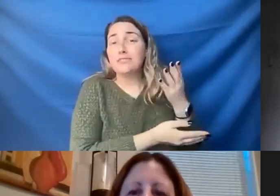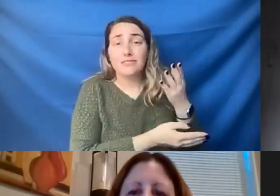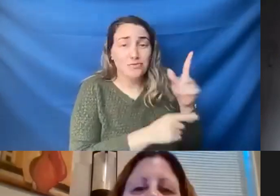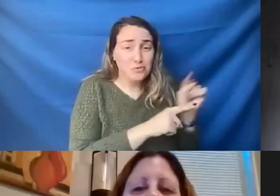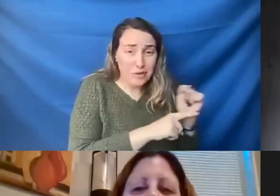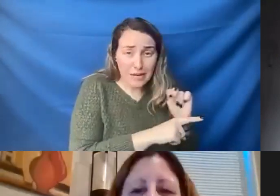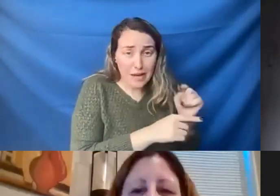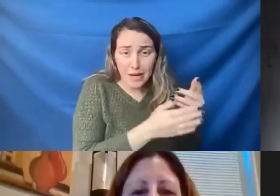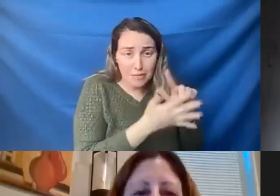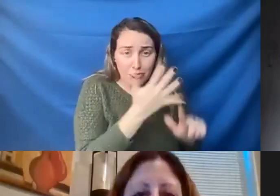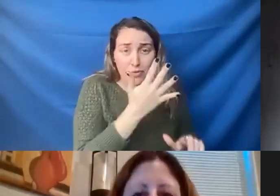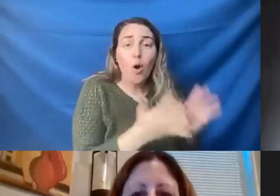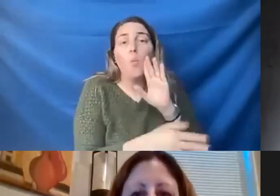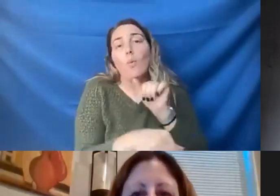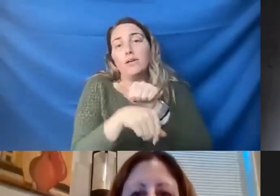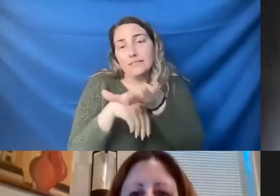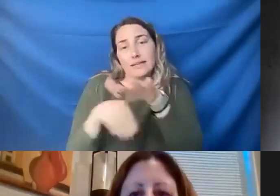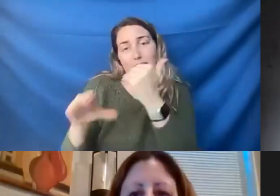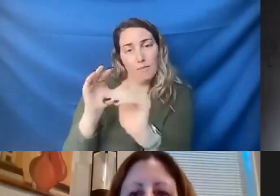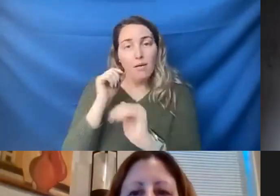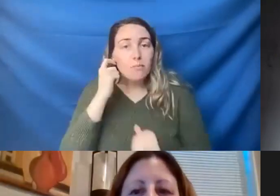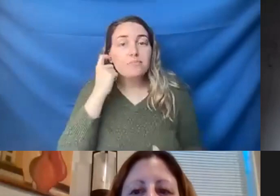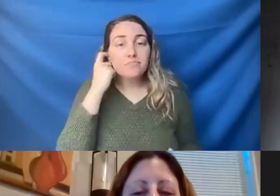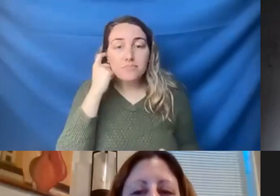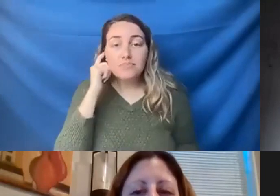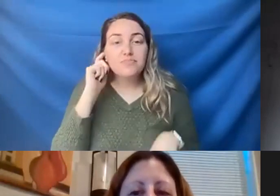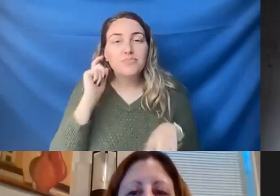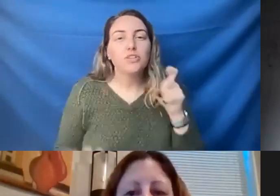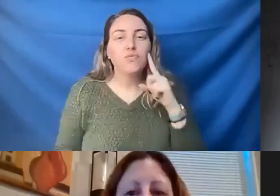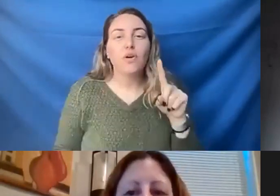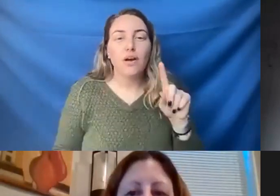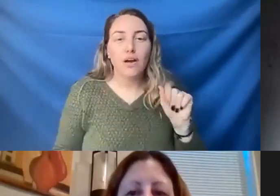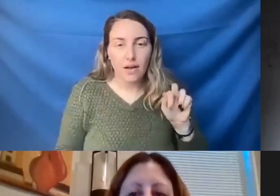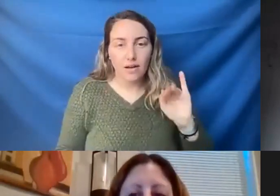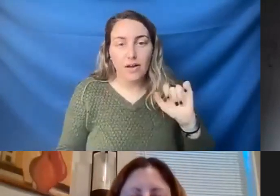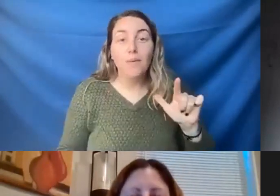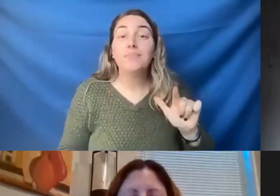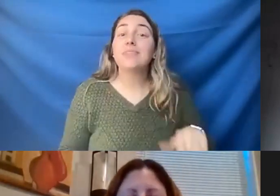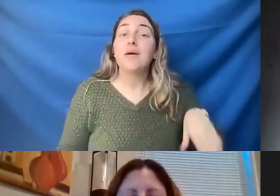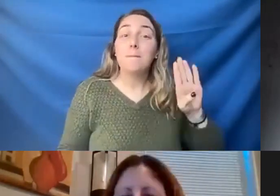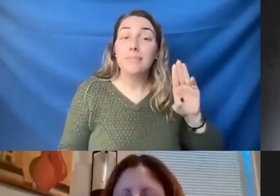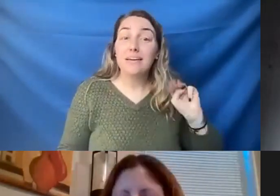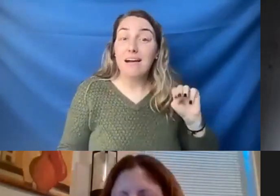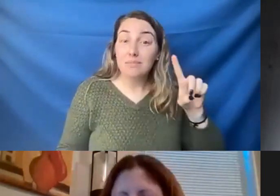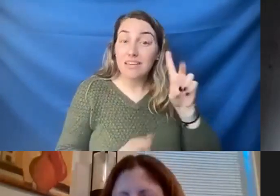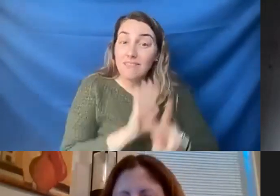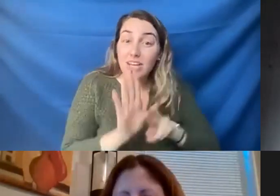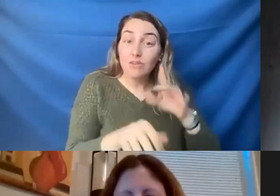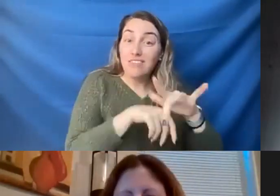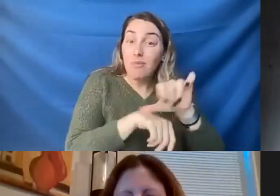know. This is a question for Ariel. Are the BMD videos available in other languages?